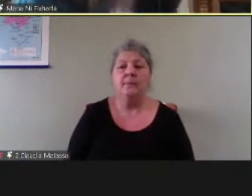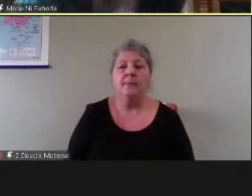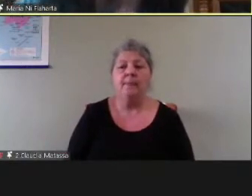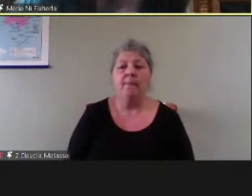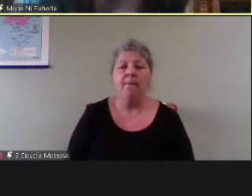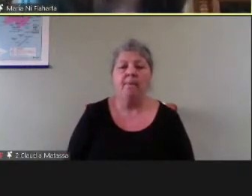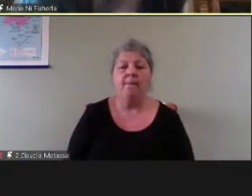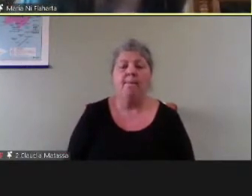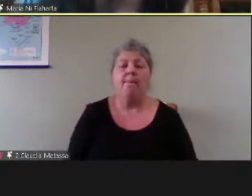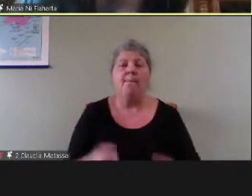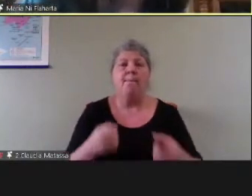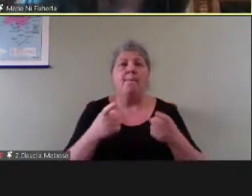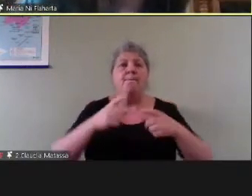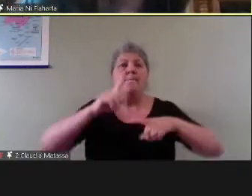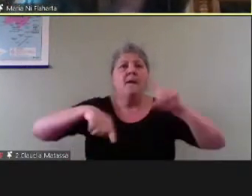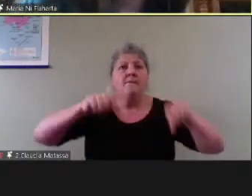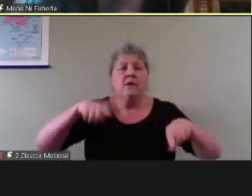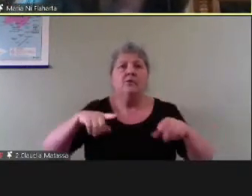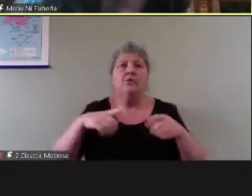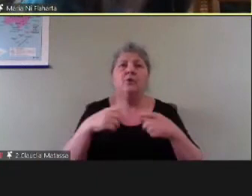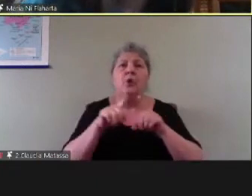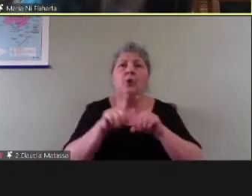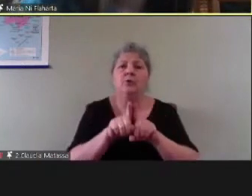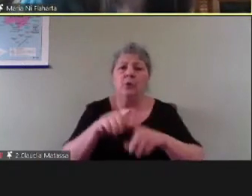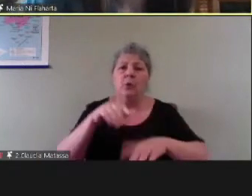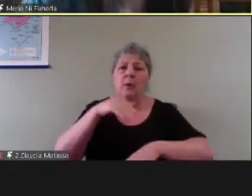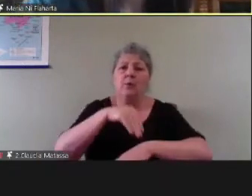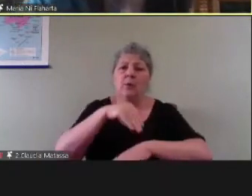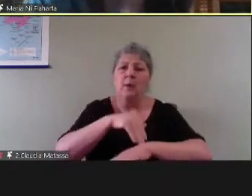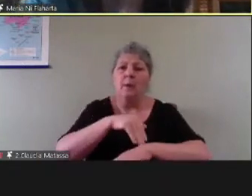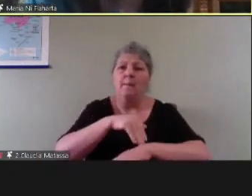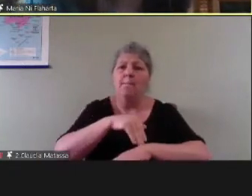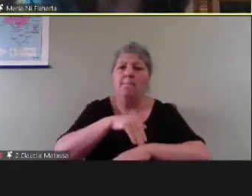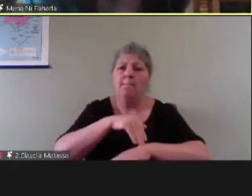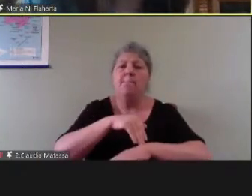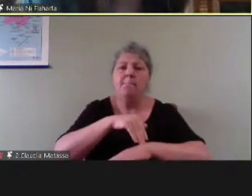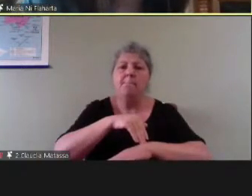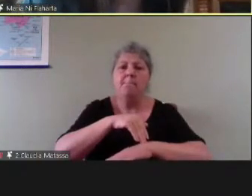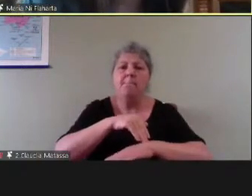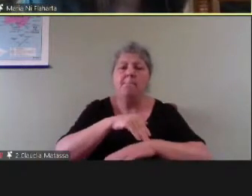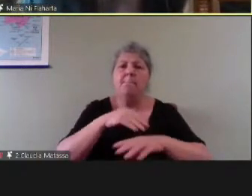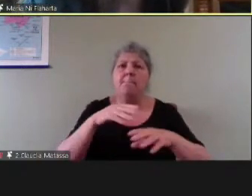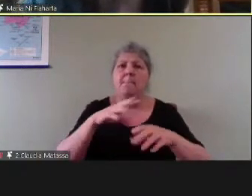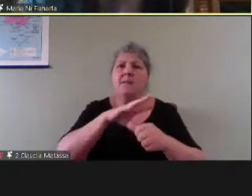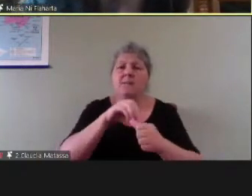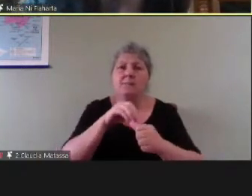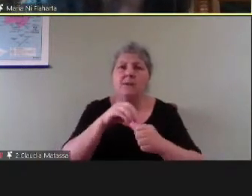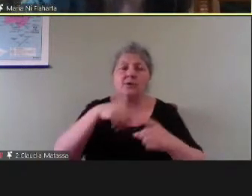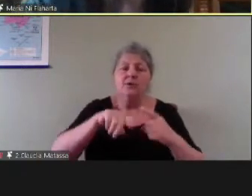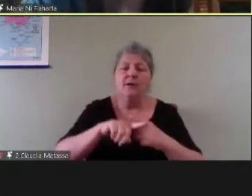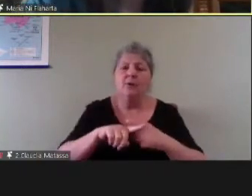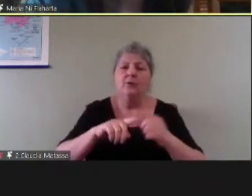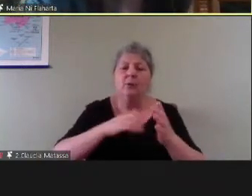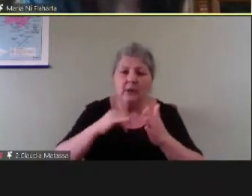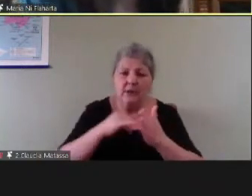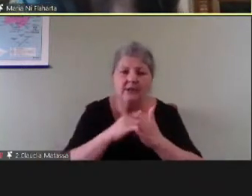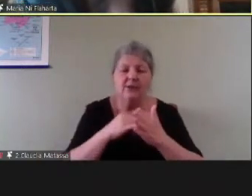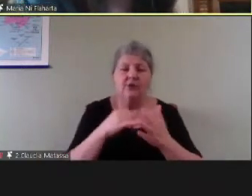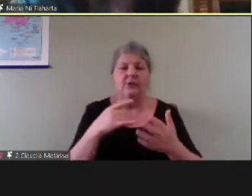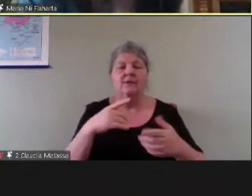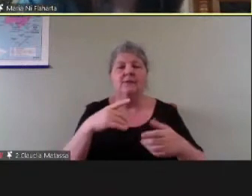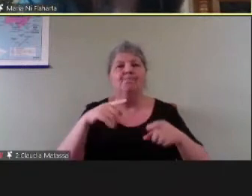So diversion was also an issue that came up, and it was a particular concern among stakeholders that like diversion